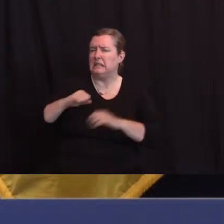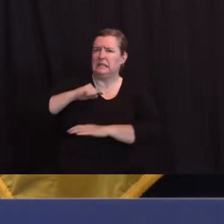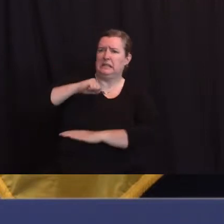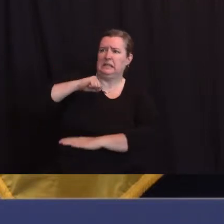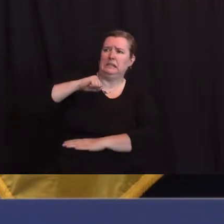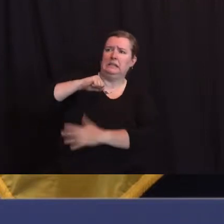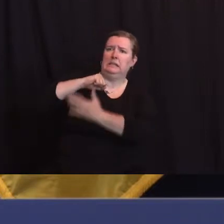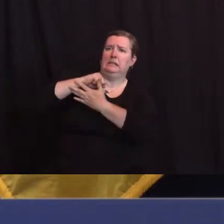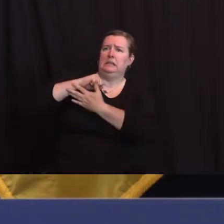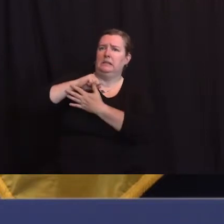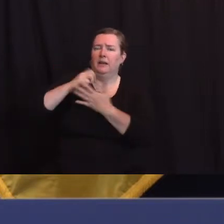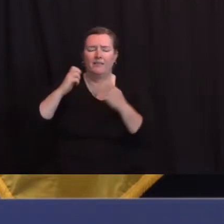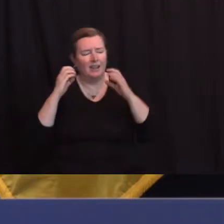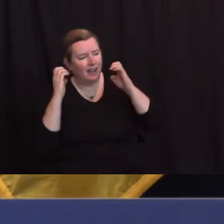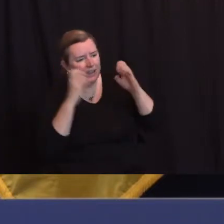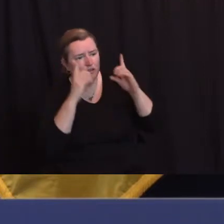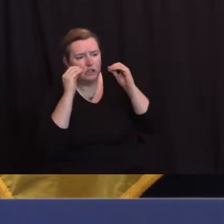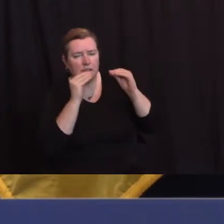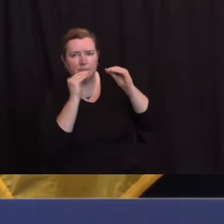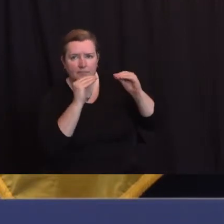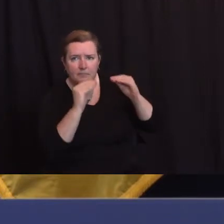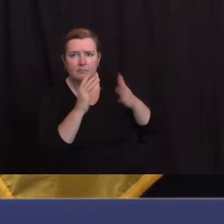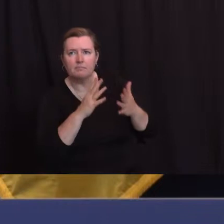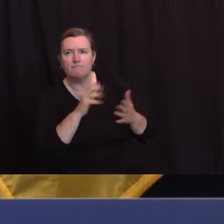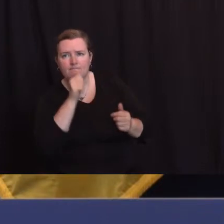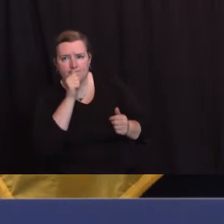Anything from myth breaking,